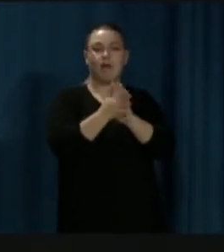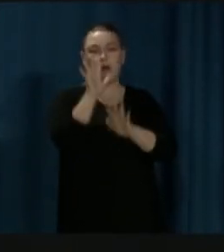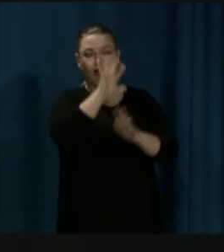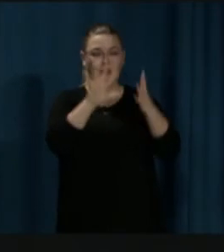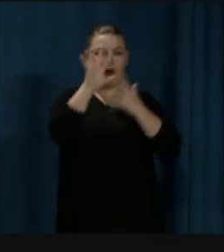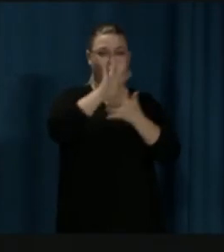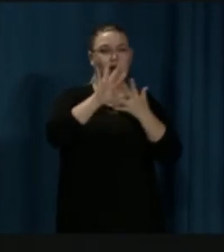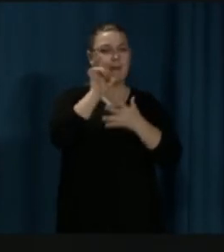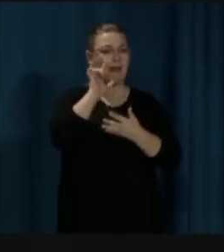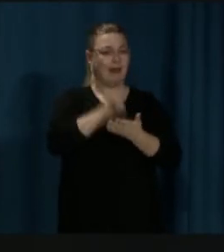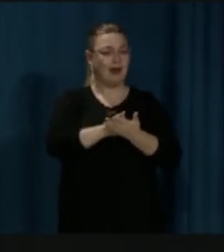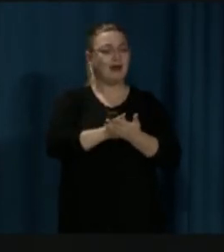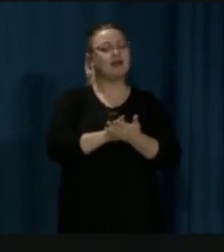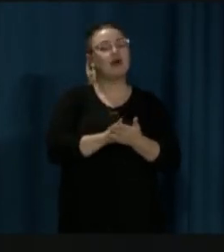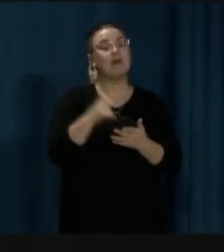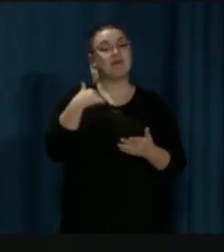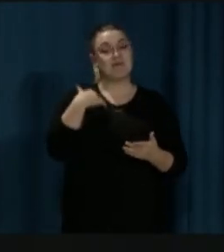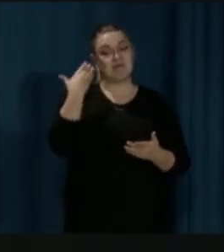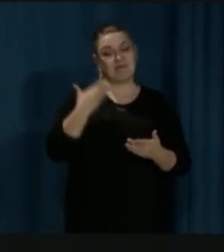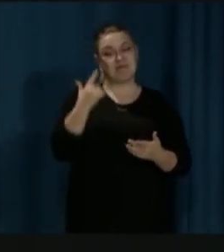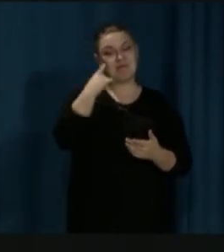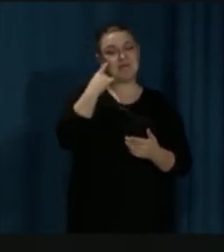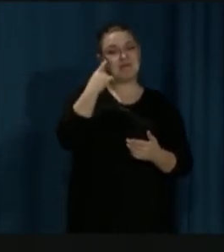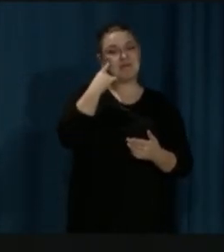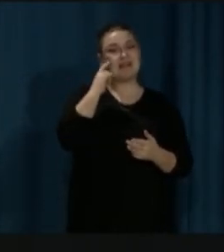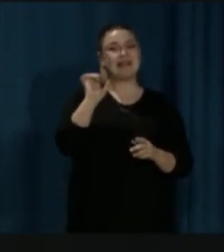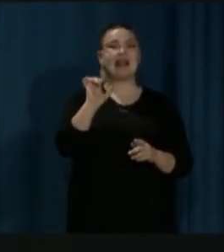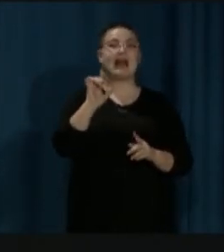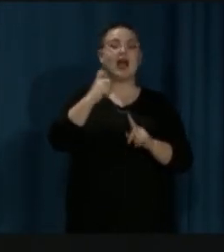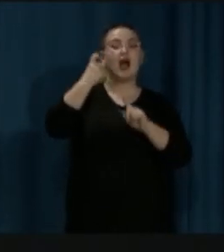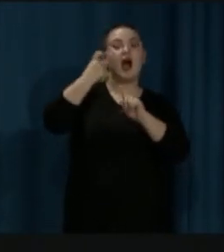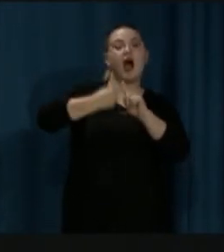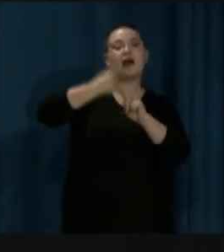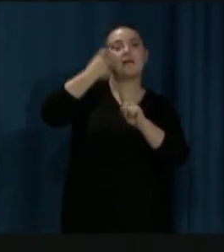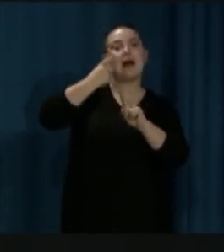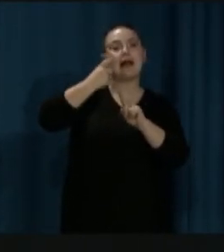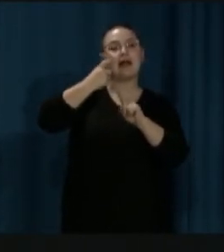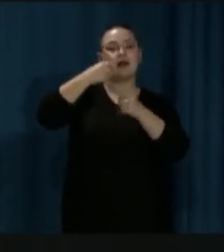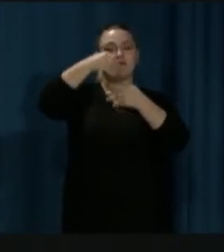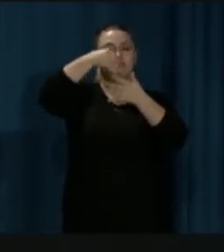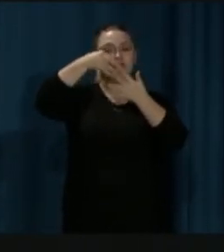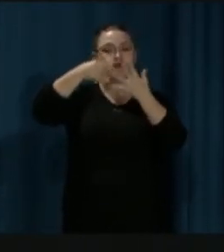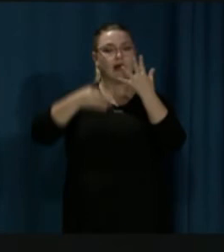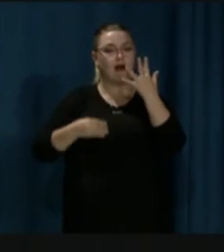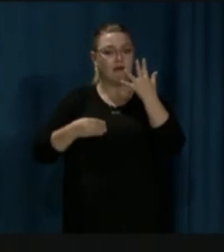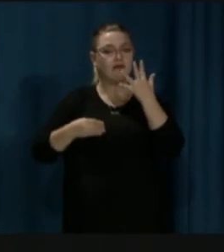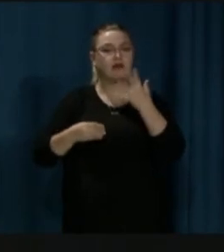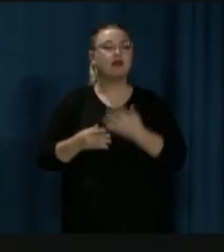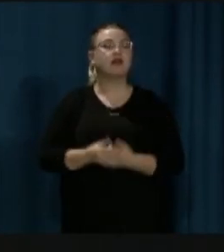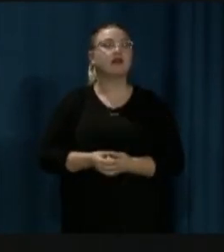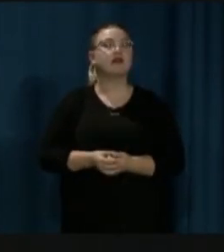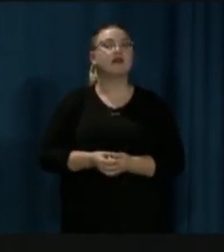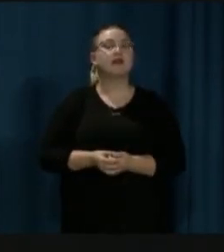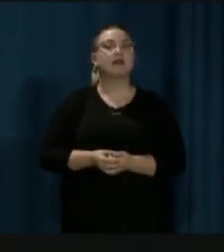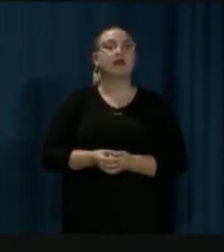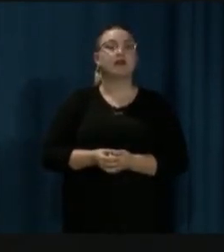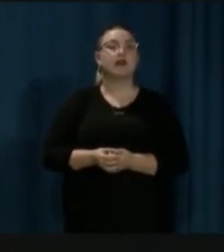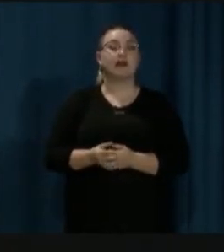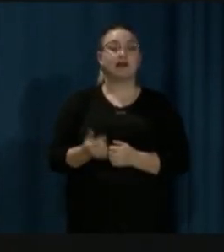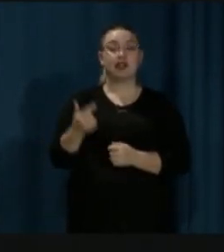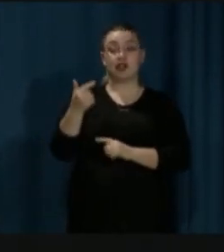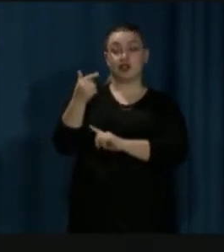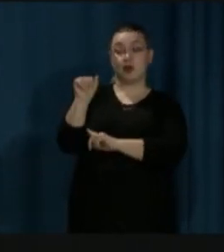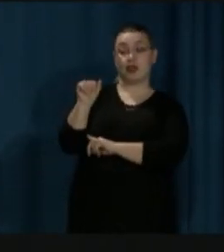I'd like to think about it as an automatic runoff, right? There are some states, like I think probably the one everybody can think of easily is Georgia